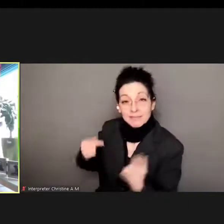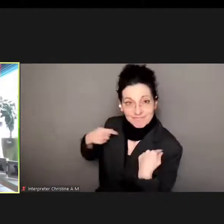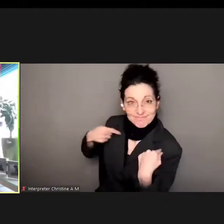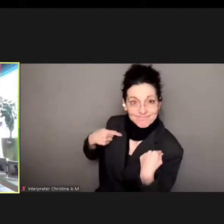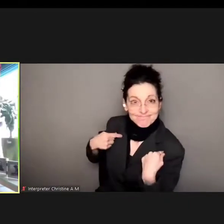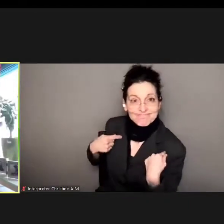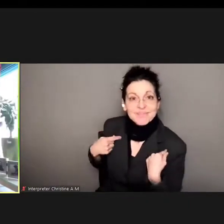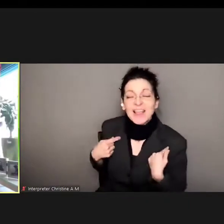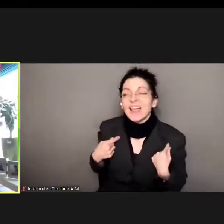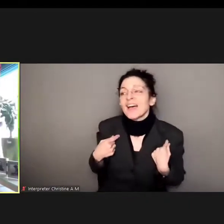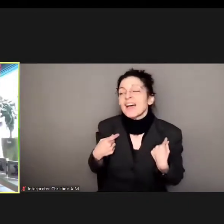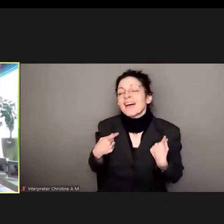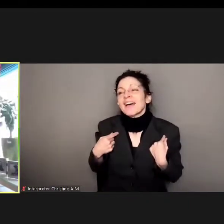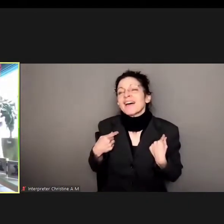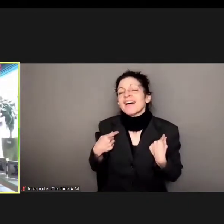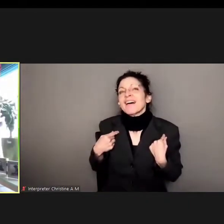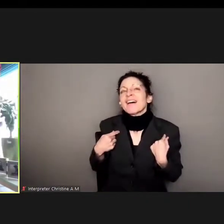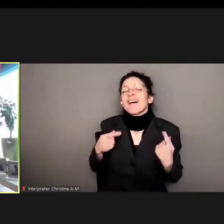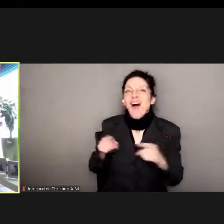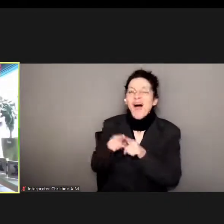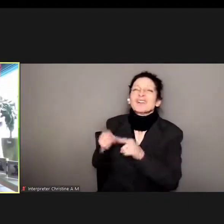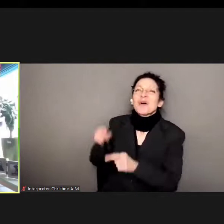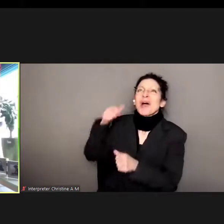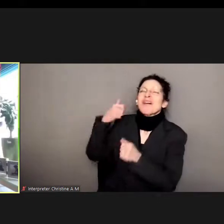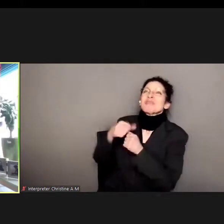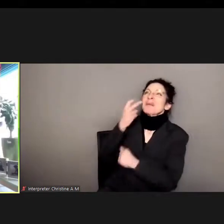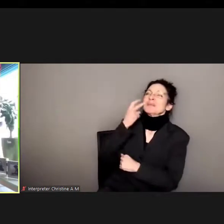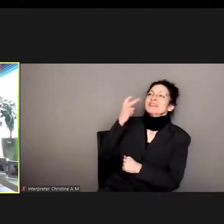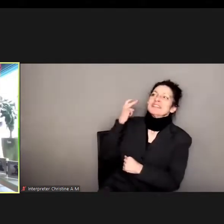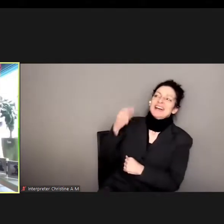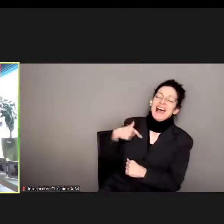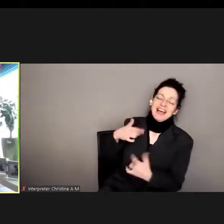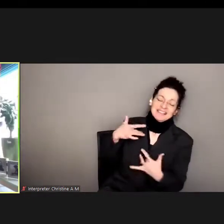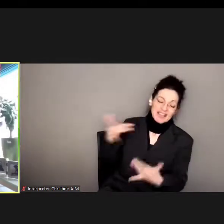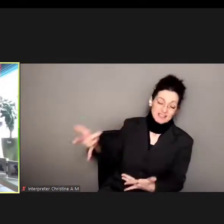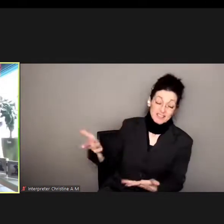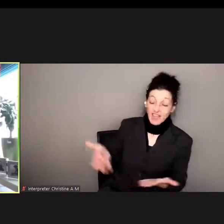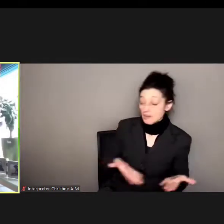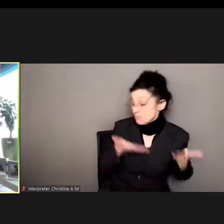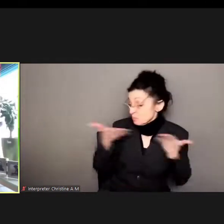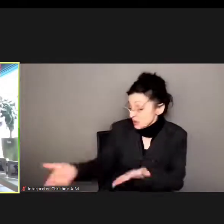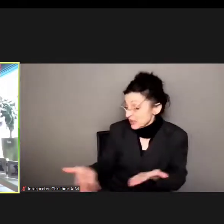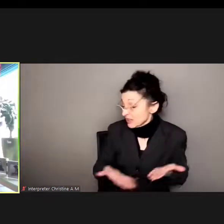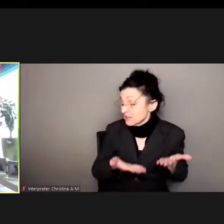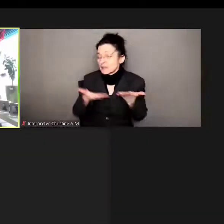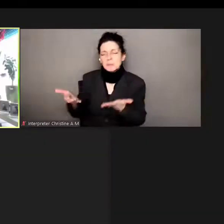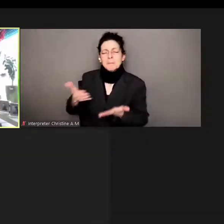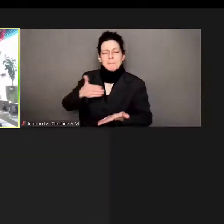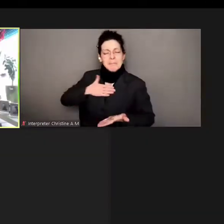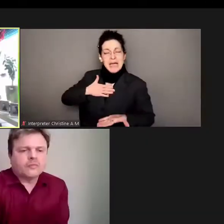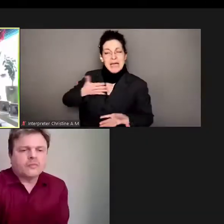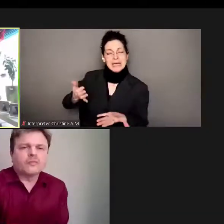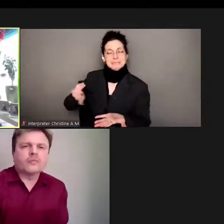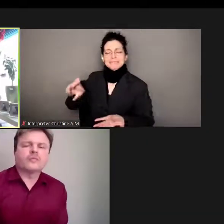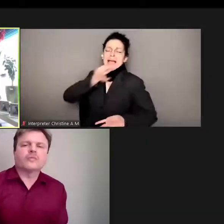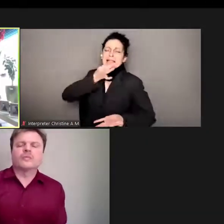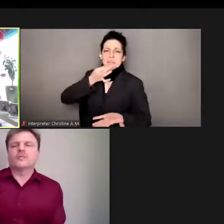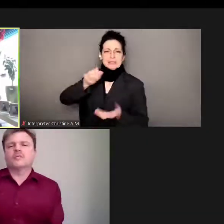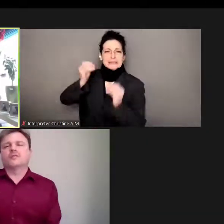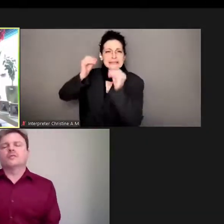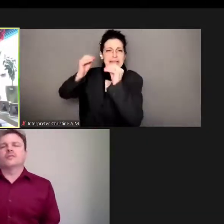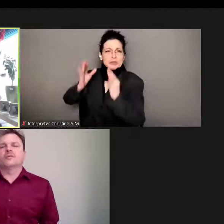in that particular job, was constantly bringing conventional writing pedagogy wisdom and getting it like